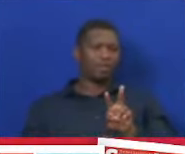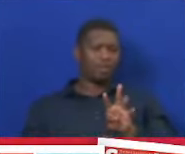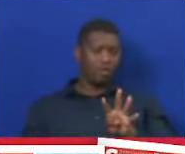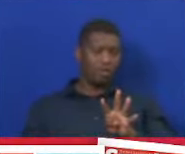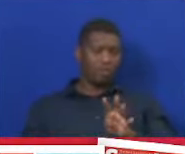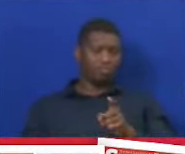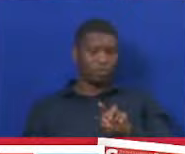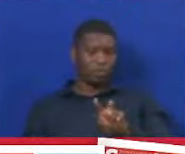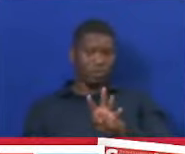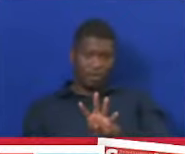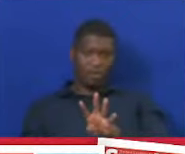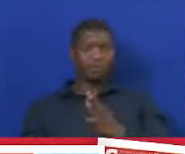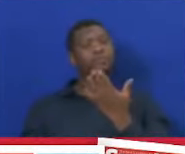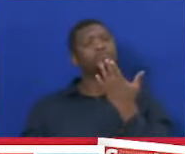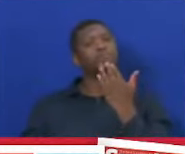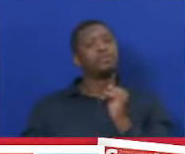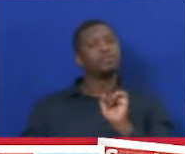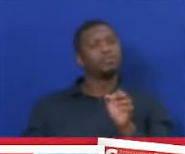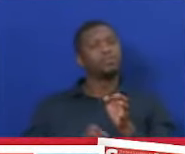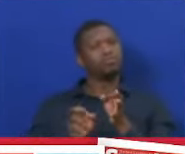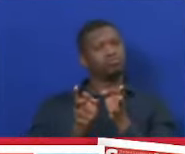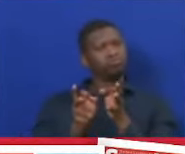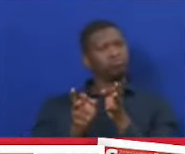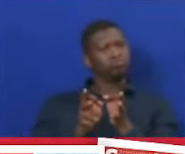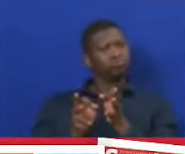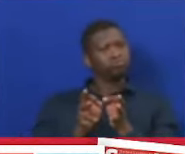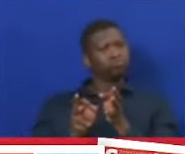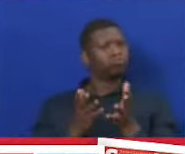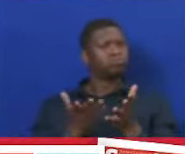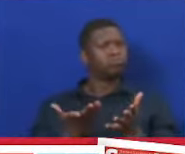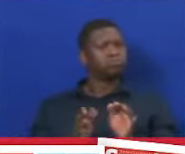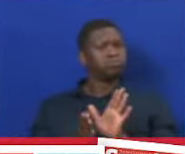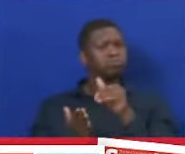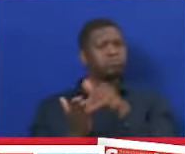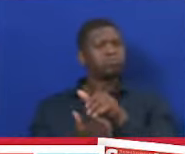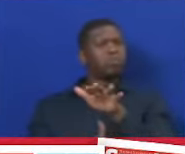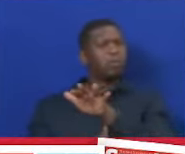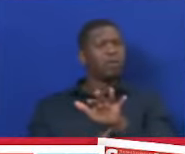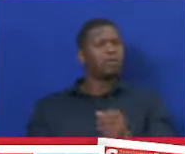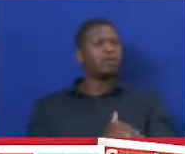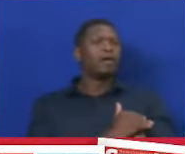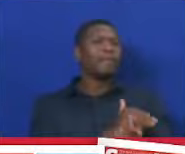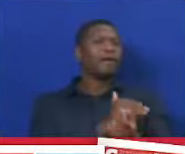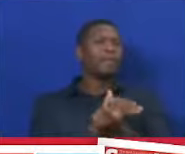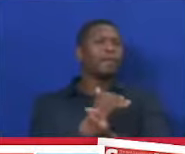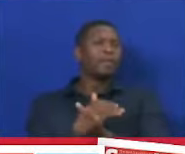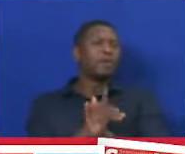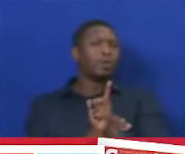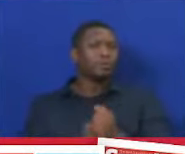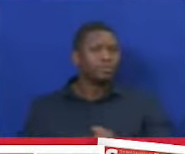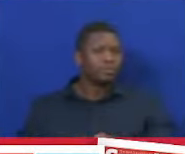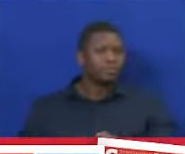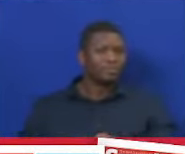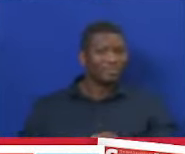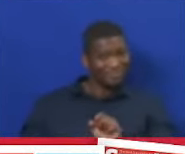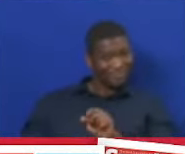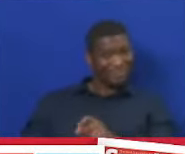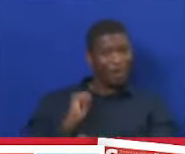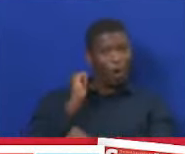please describe to the Commission the events that took place at the task force officers that day.